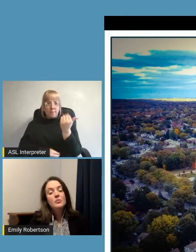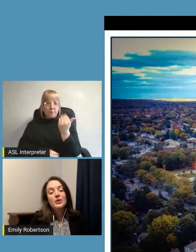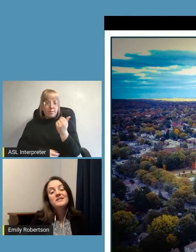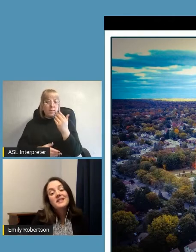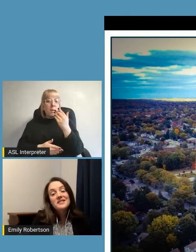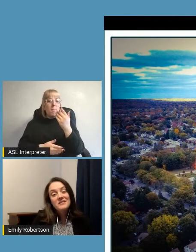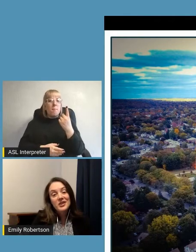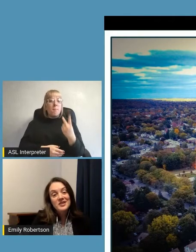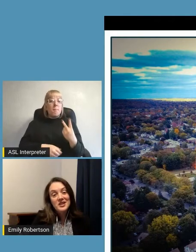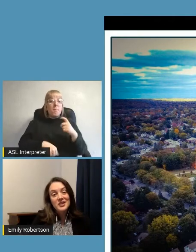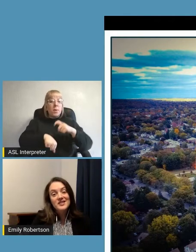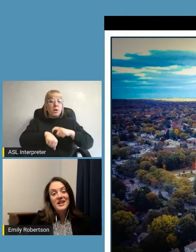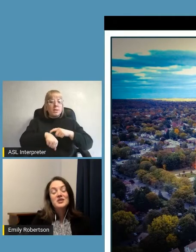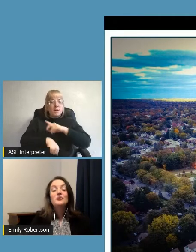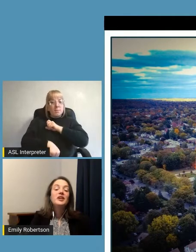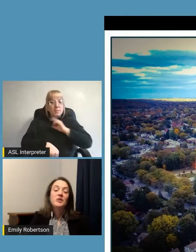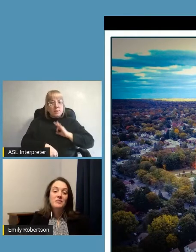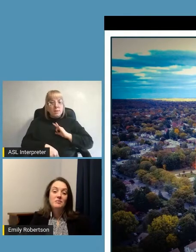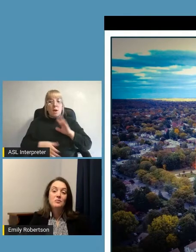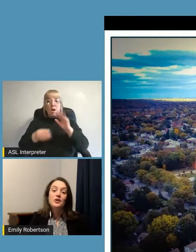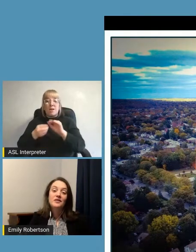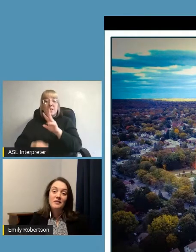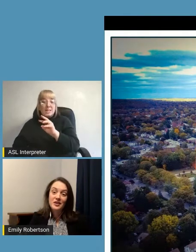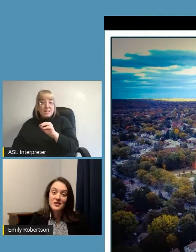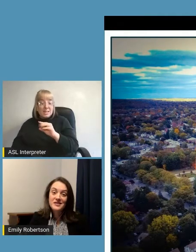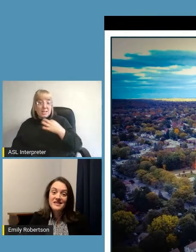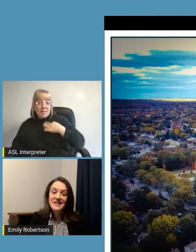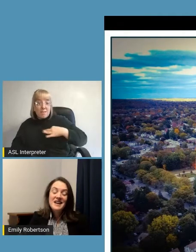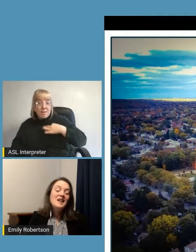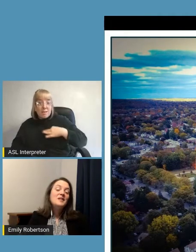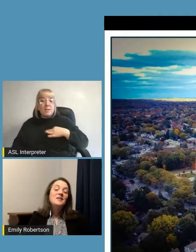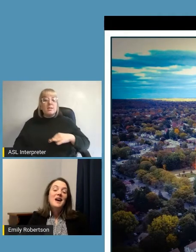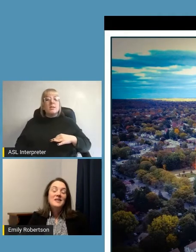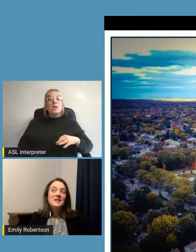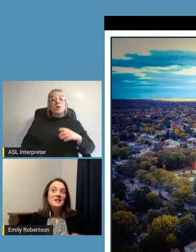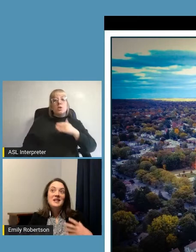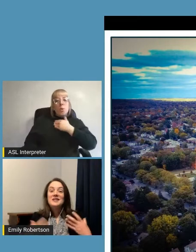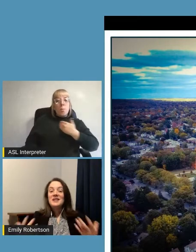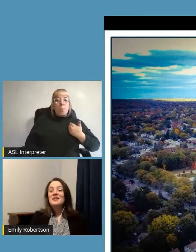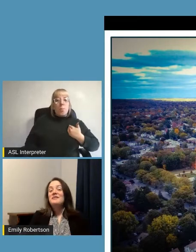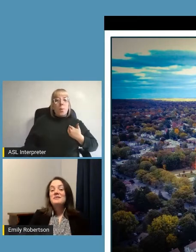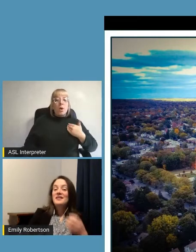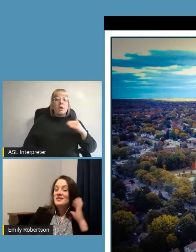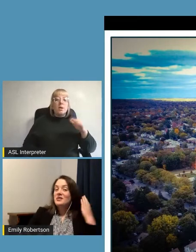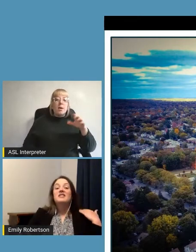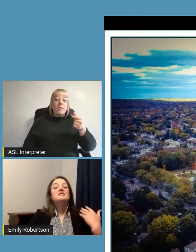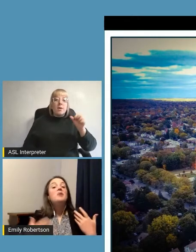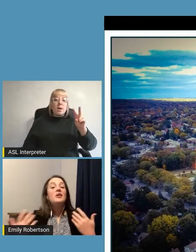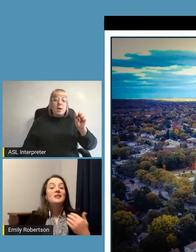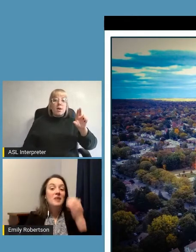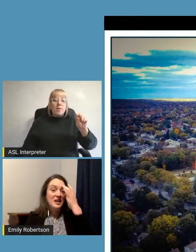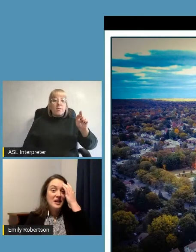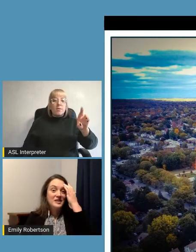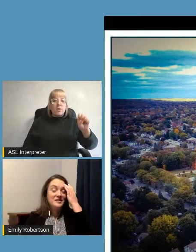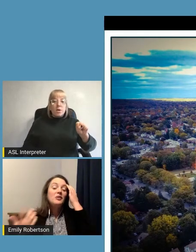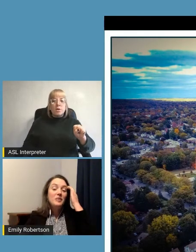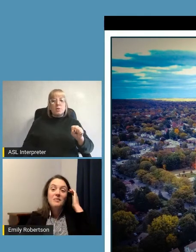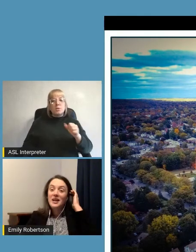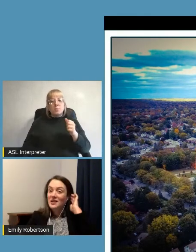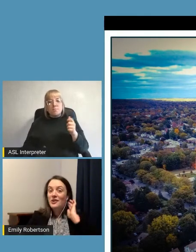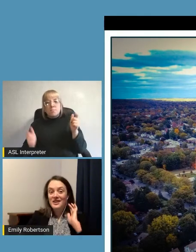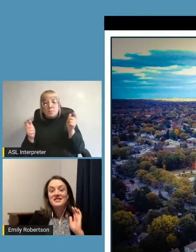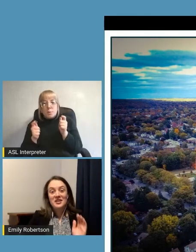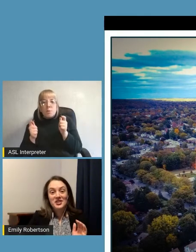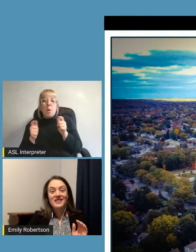members, more than 60 volunteers, and a 21-member board of governors. I think that they like to think of themselves as sort of a small